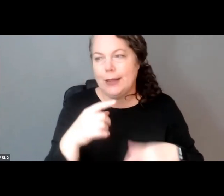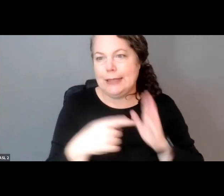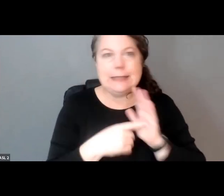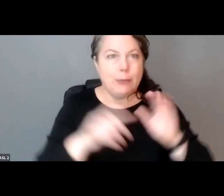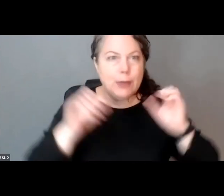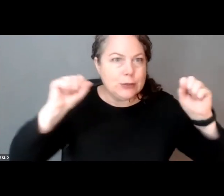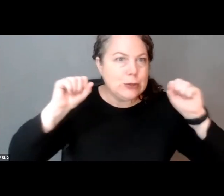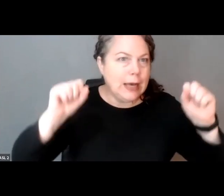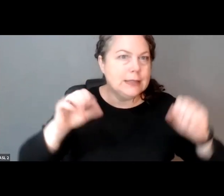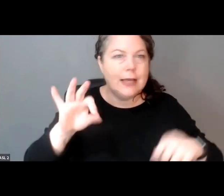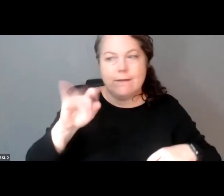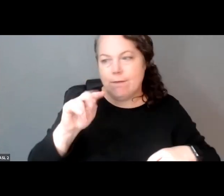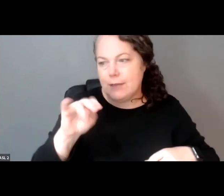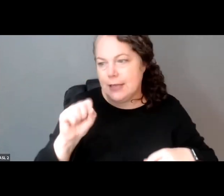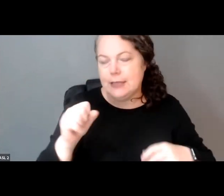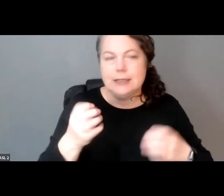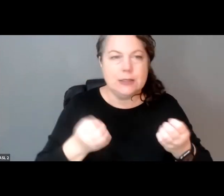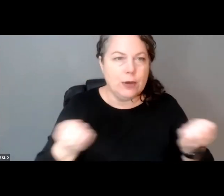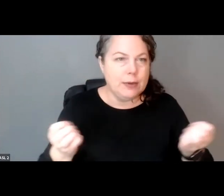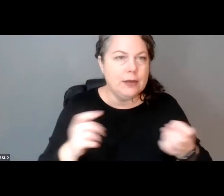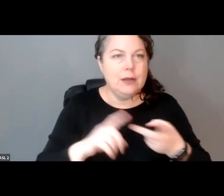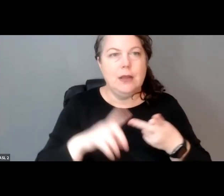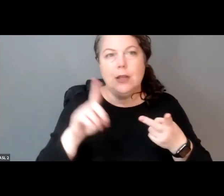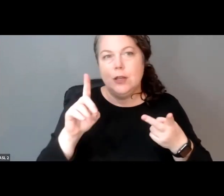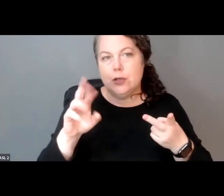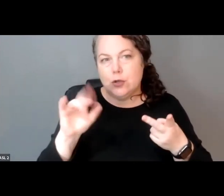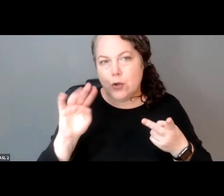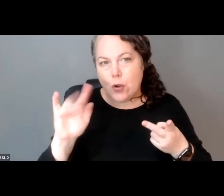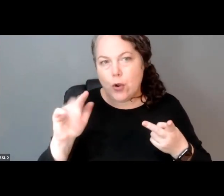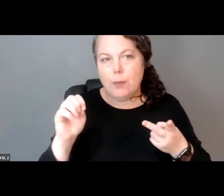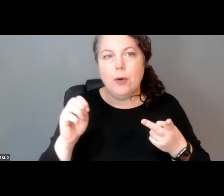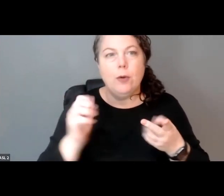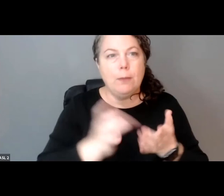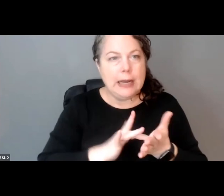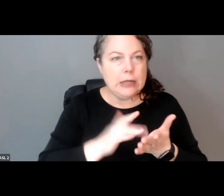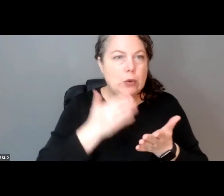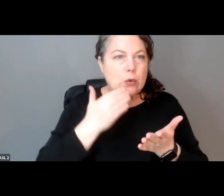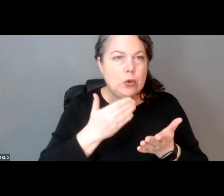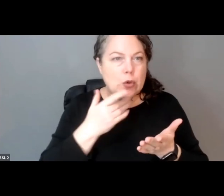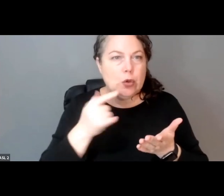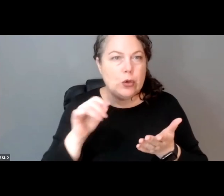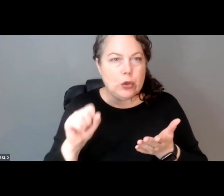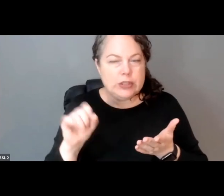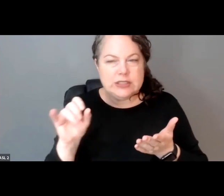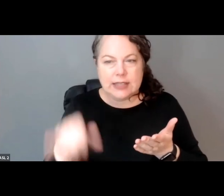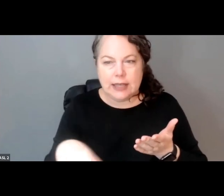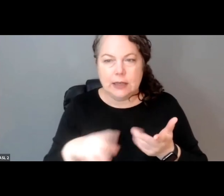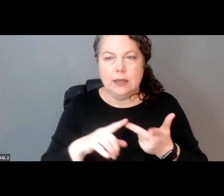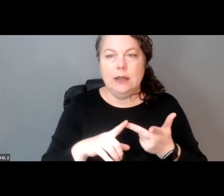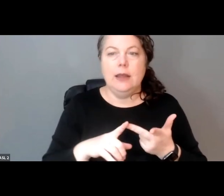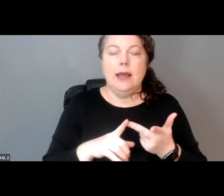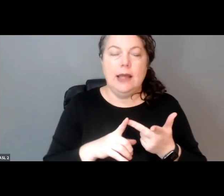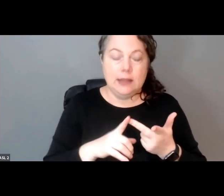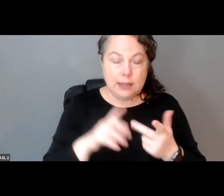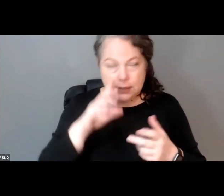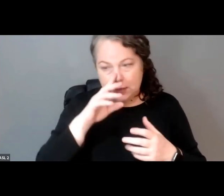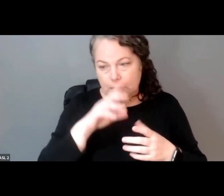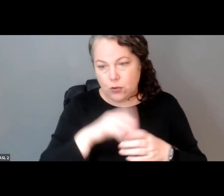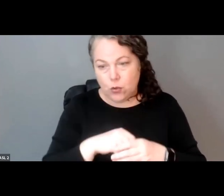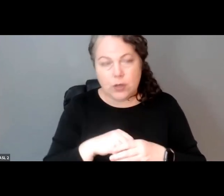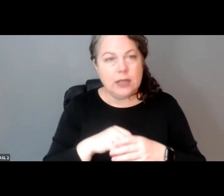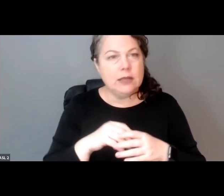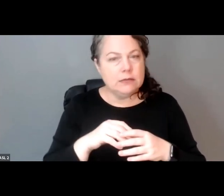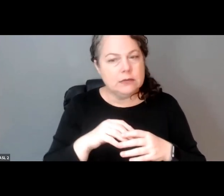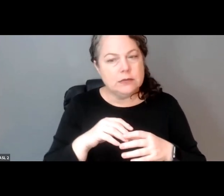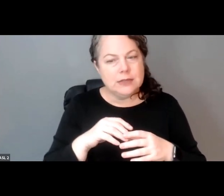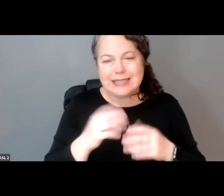equipment and other durable medical good products, the ease of including these features